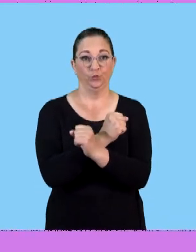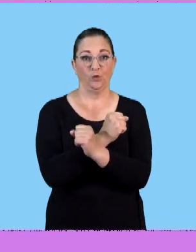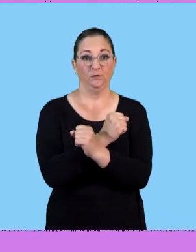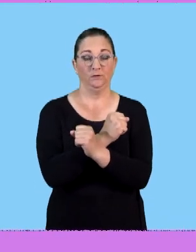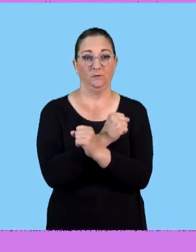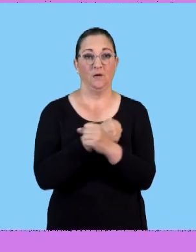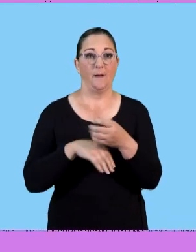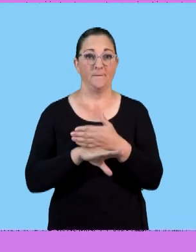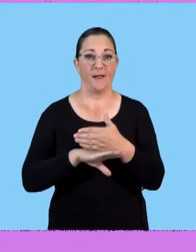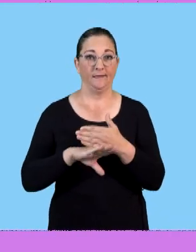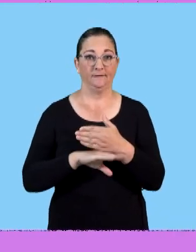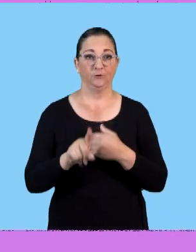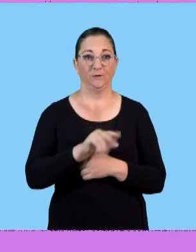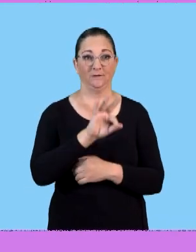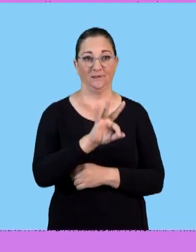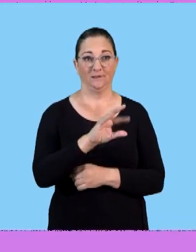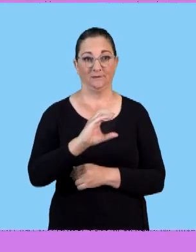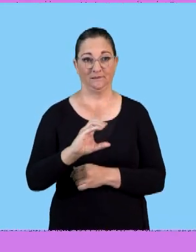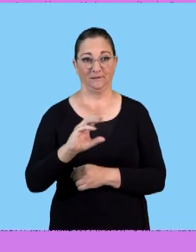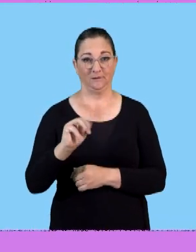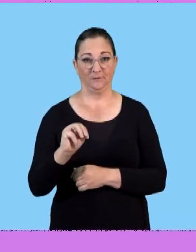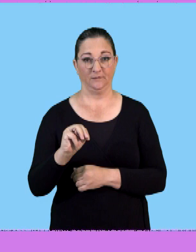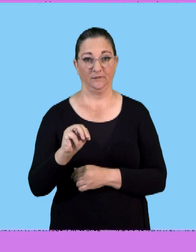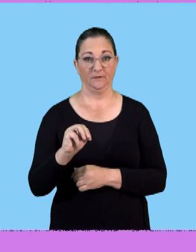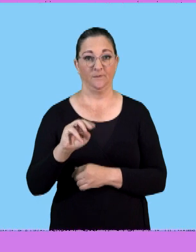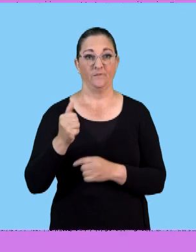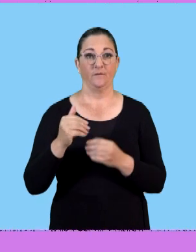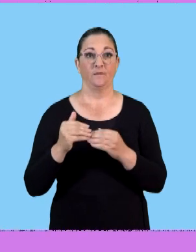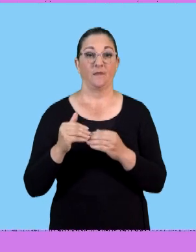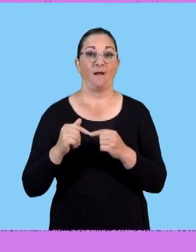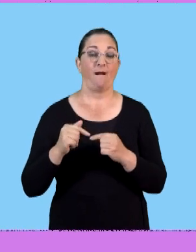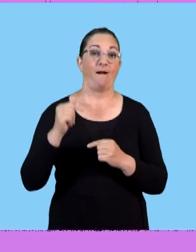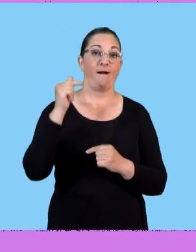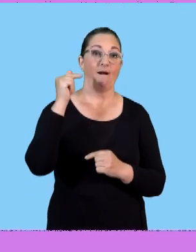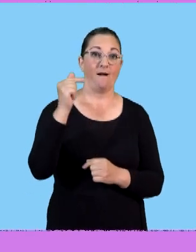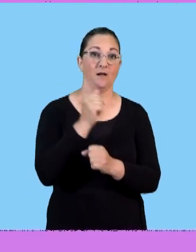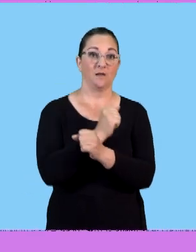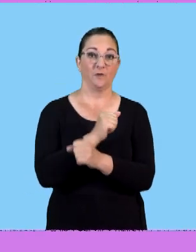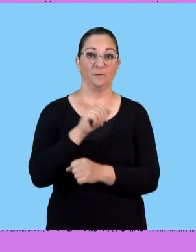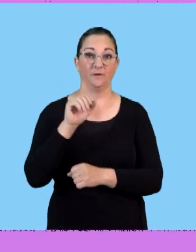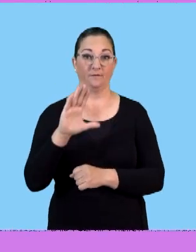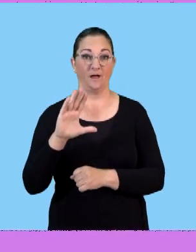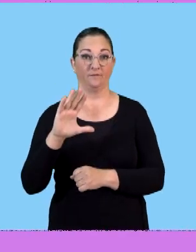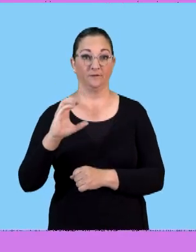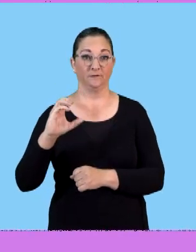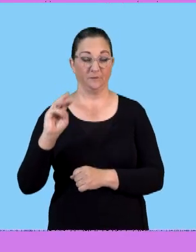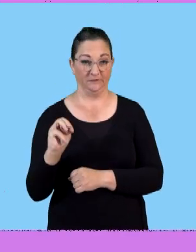Multiply by our base here of 3 centimeters. Multiply by our height of